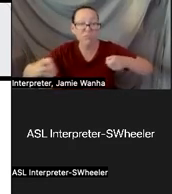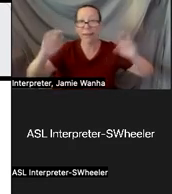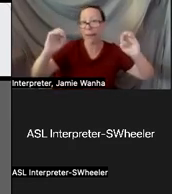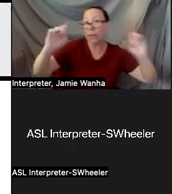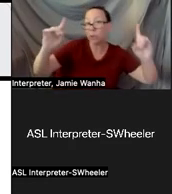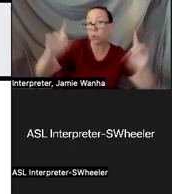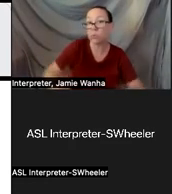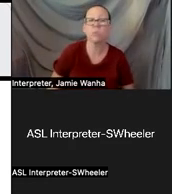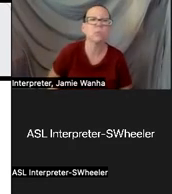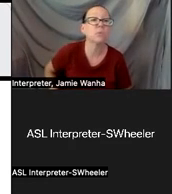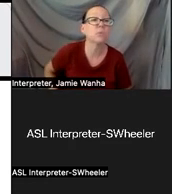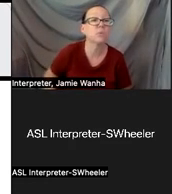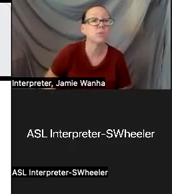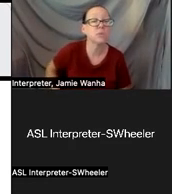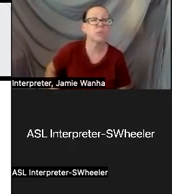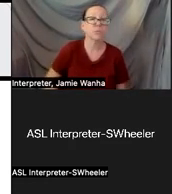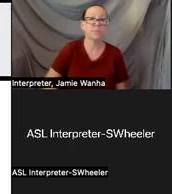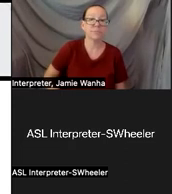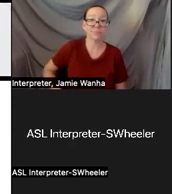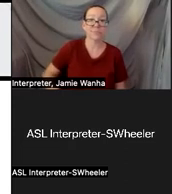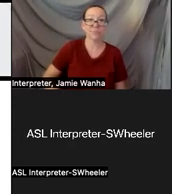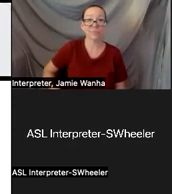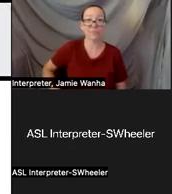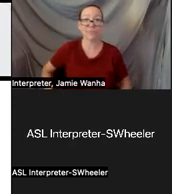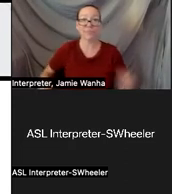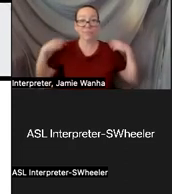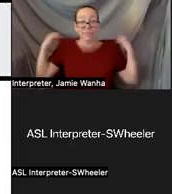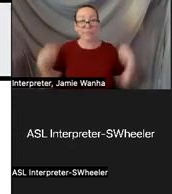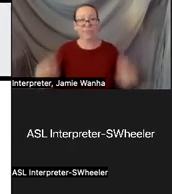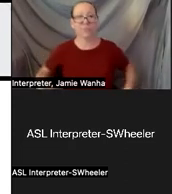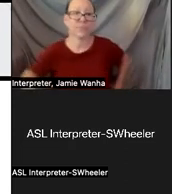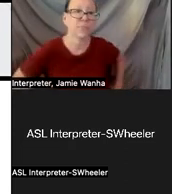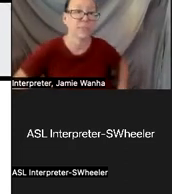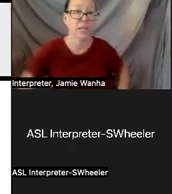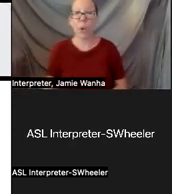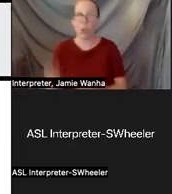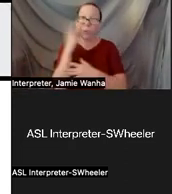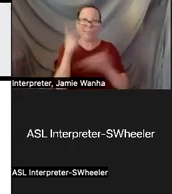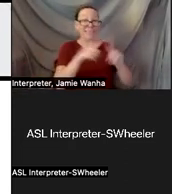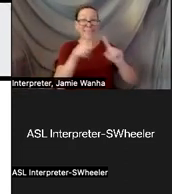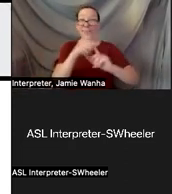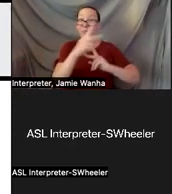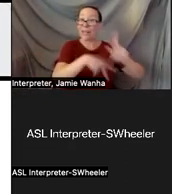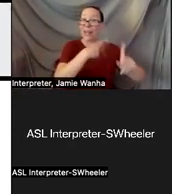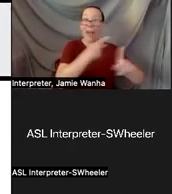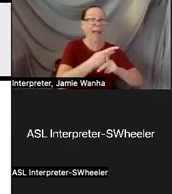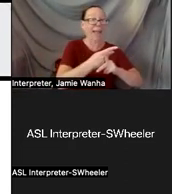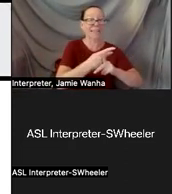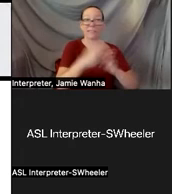details for how, what that's going to look like and the type of packages that you can apply for.